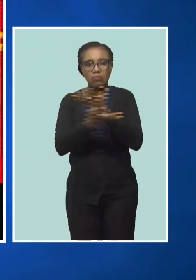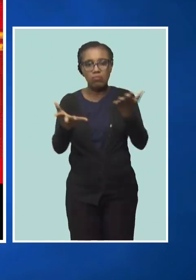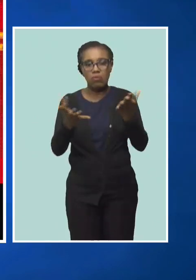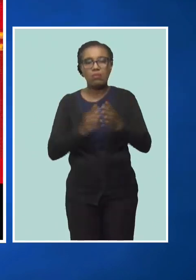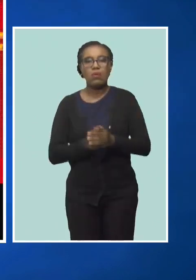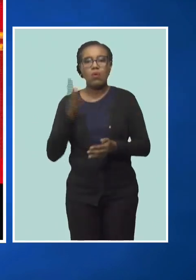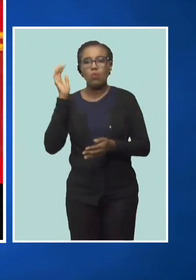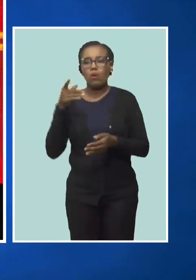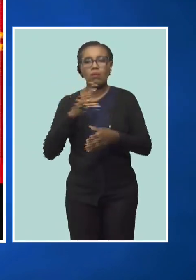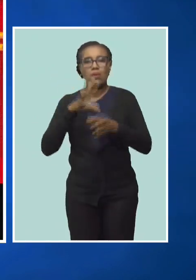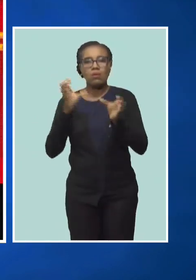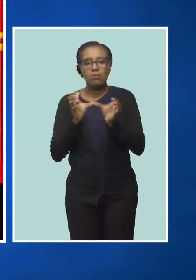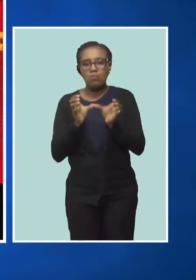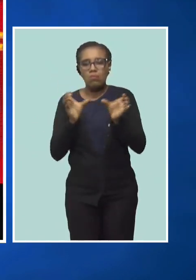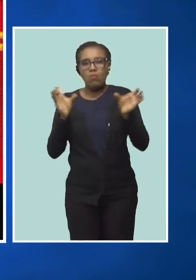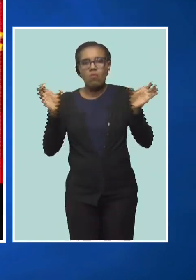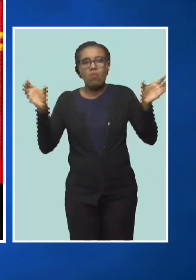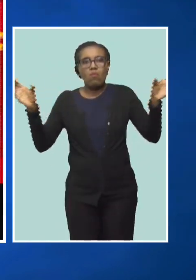When we are still struggling